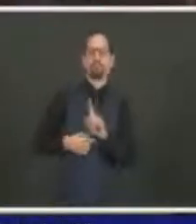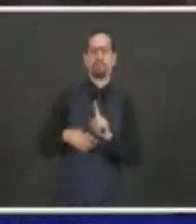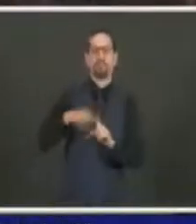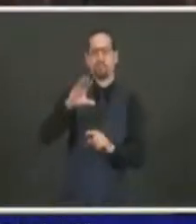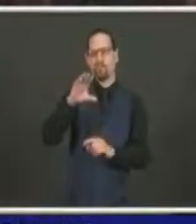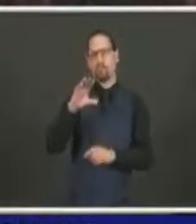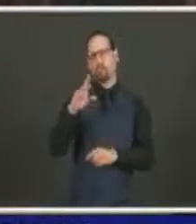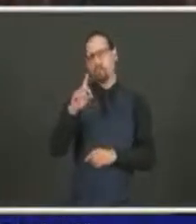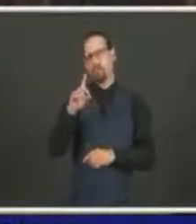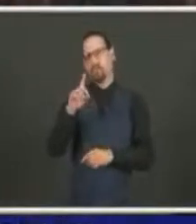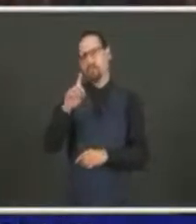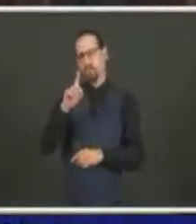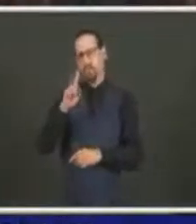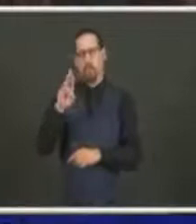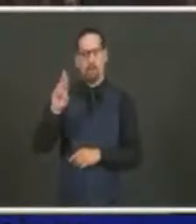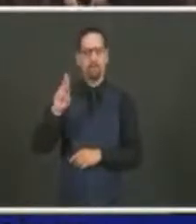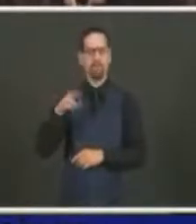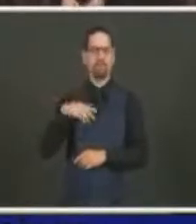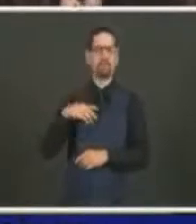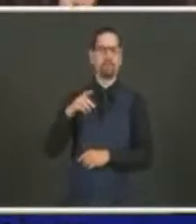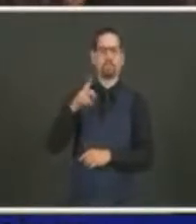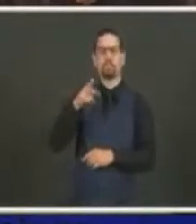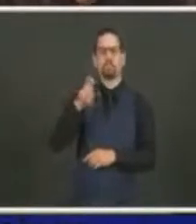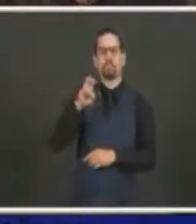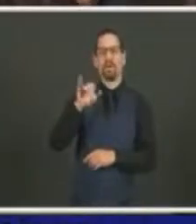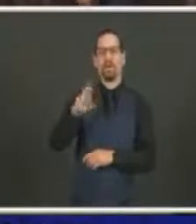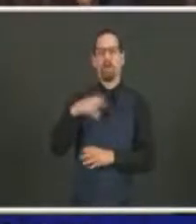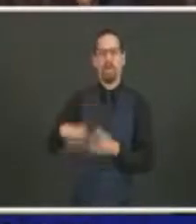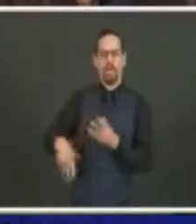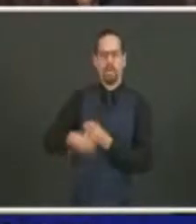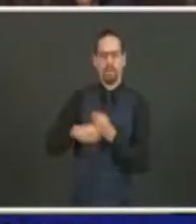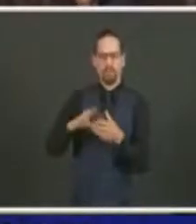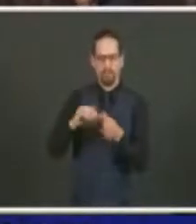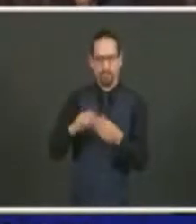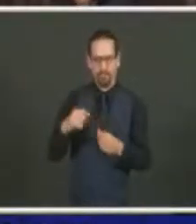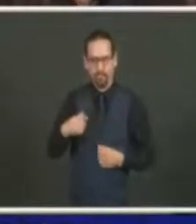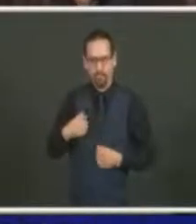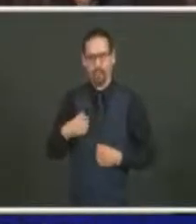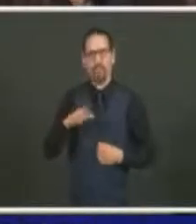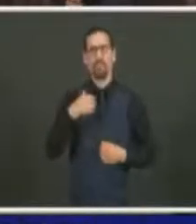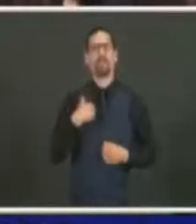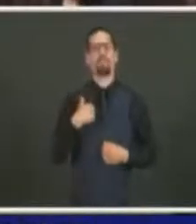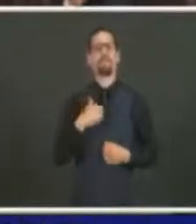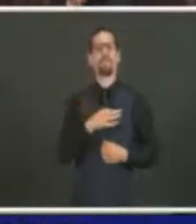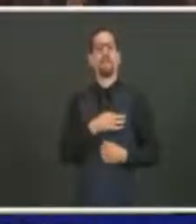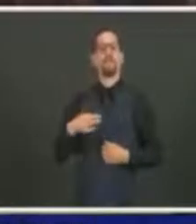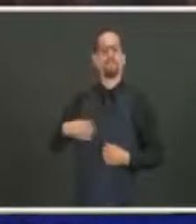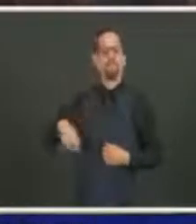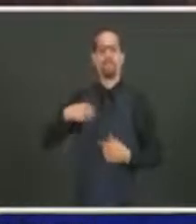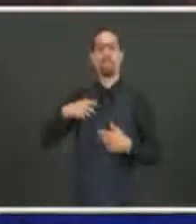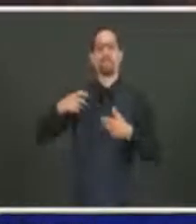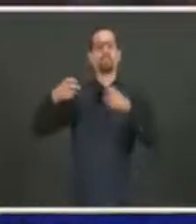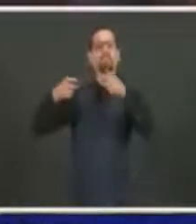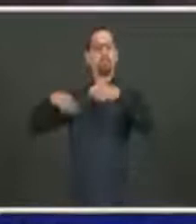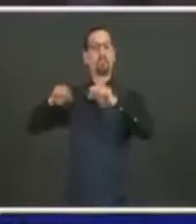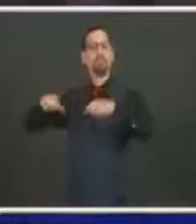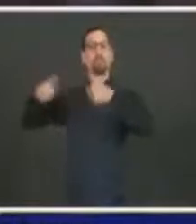DBR on its website has an opportunity to submit a comment, or the phone number that the governor mentioned is also